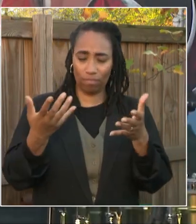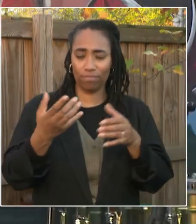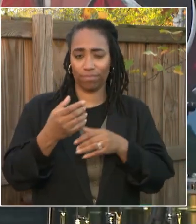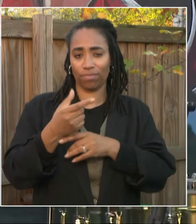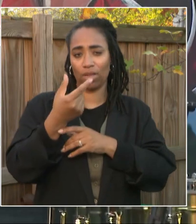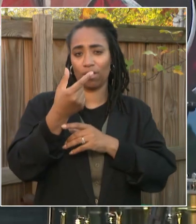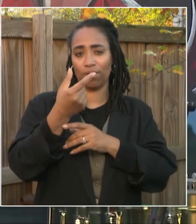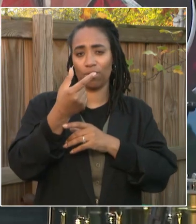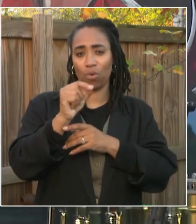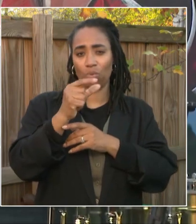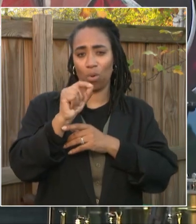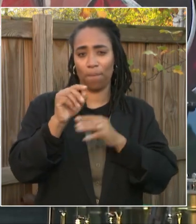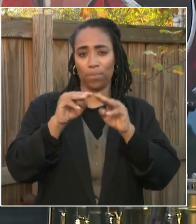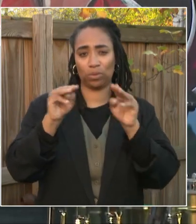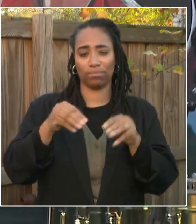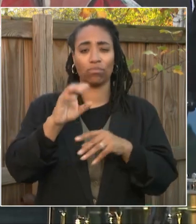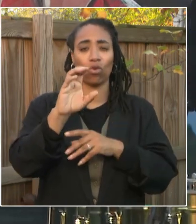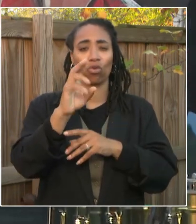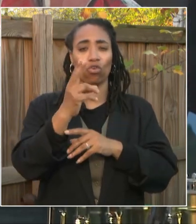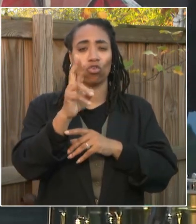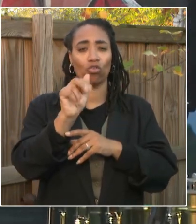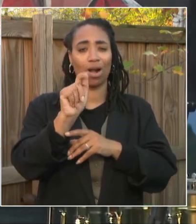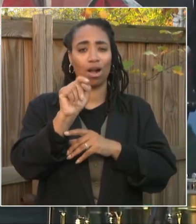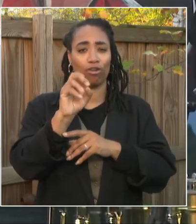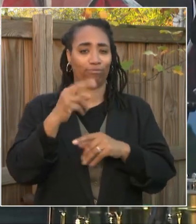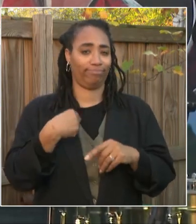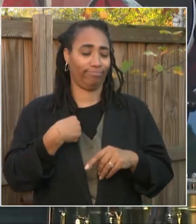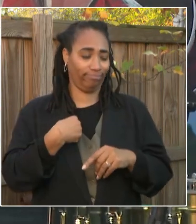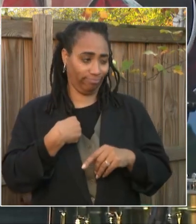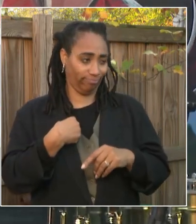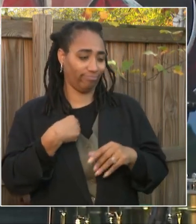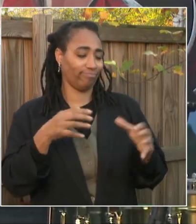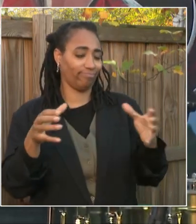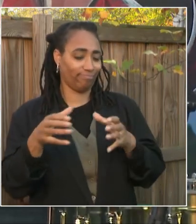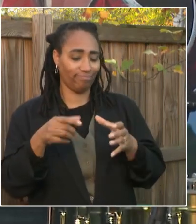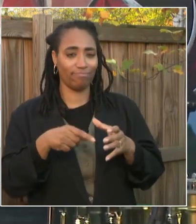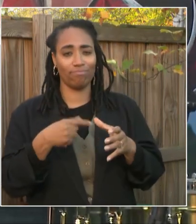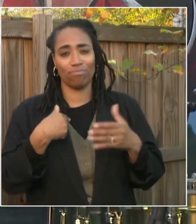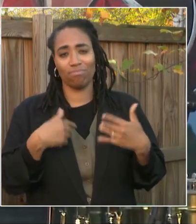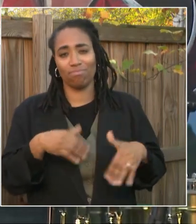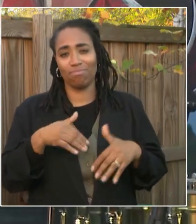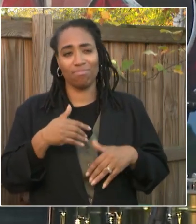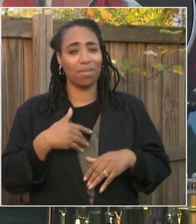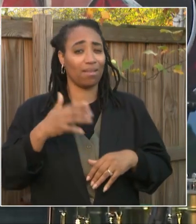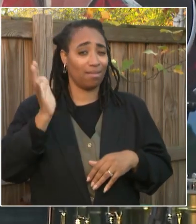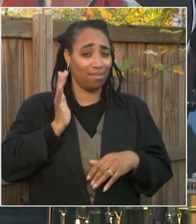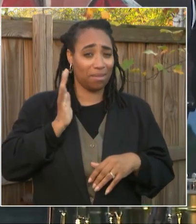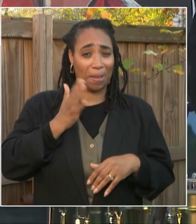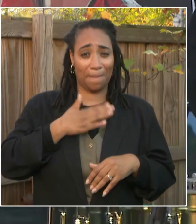right here, was an infant. My son was a 3-year-old, and she started calling me Dr. Go-Go.